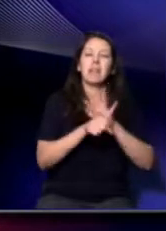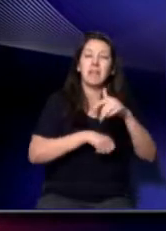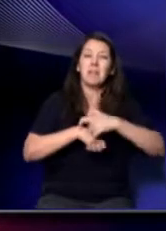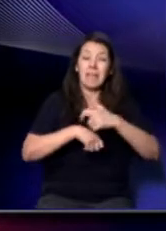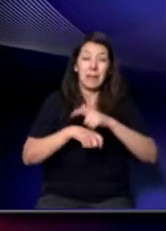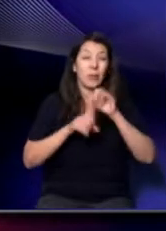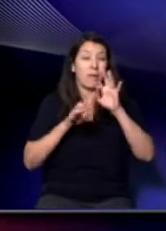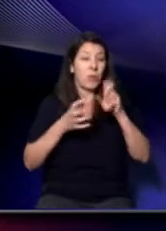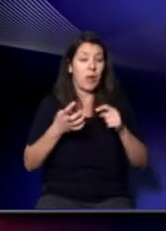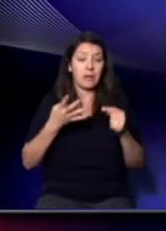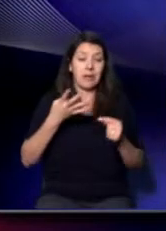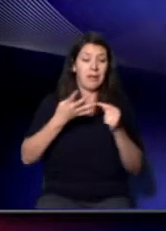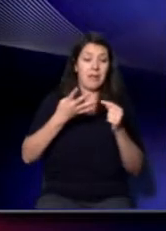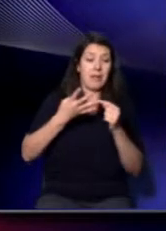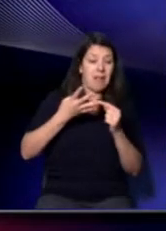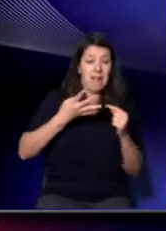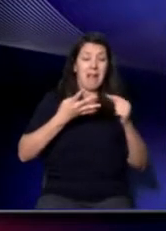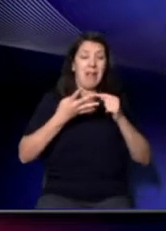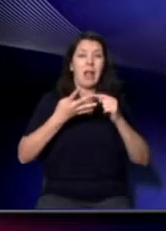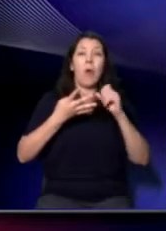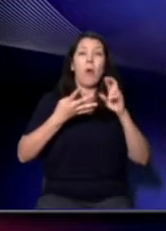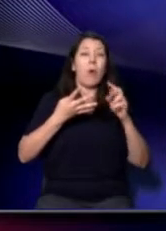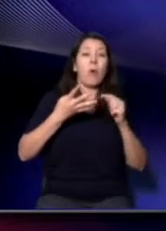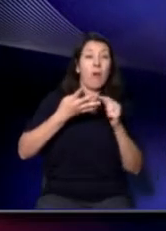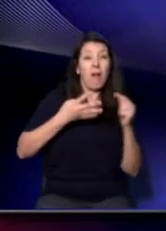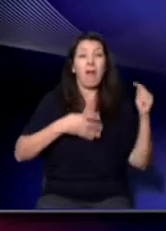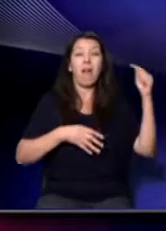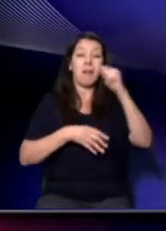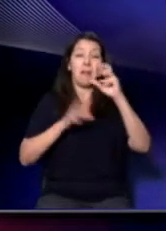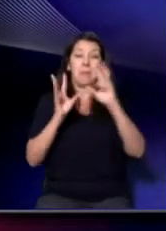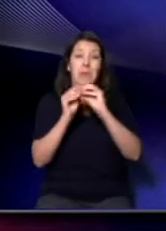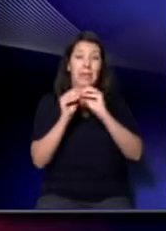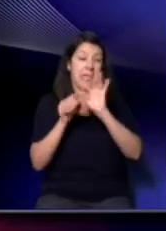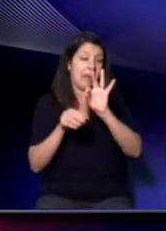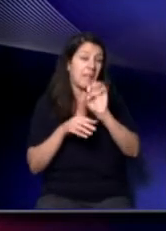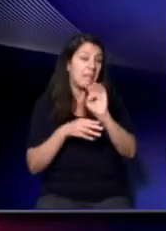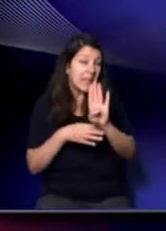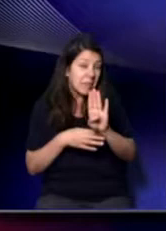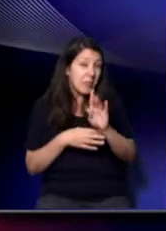move that back to February, if that works better for you.